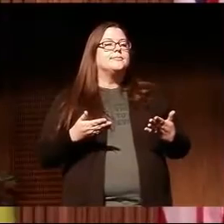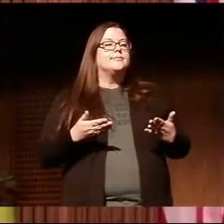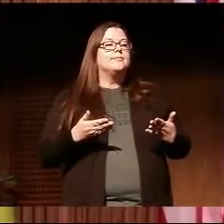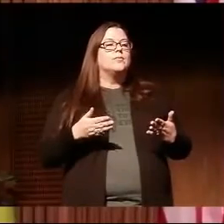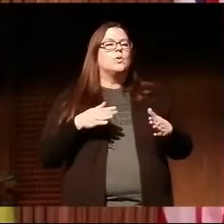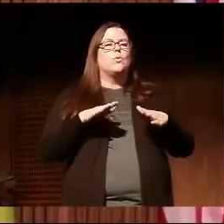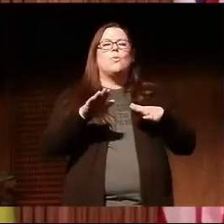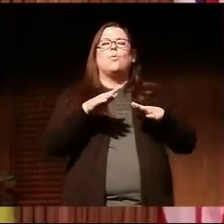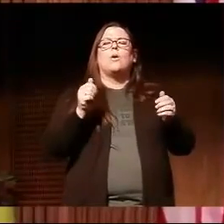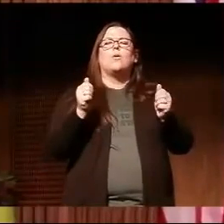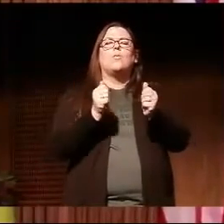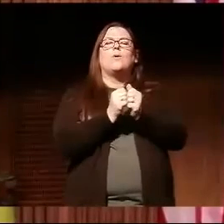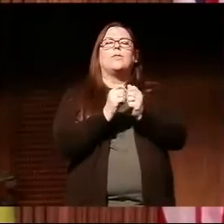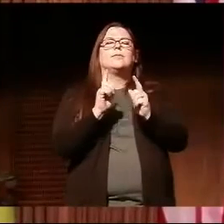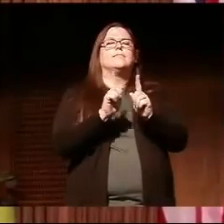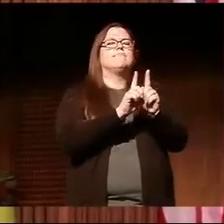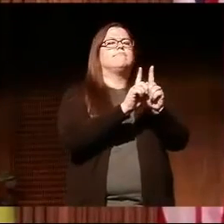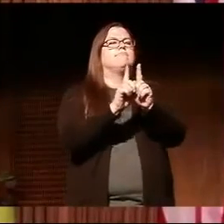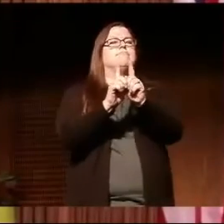Walk with us, Father, day by day.